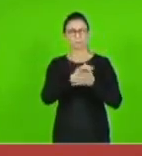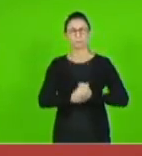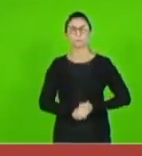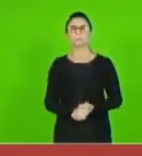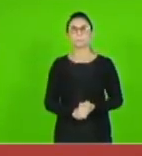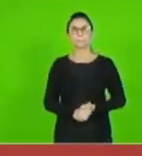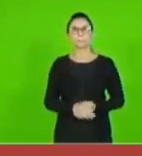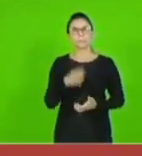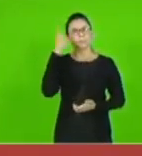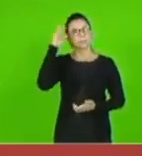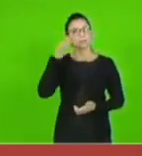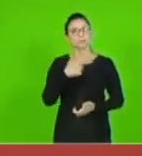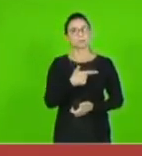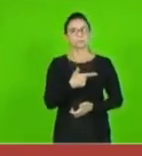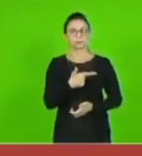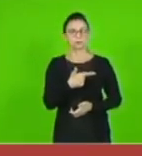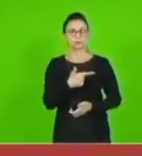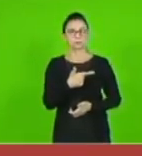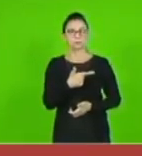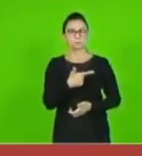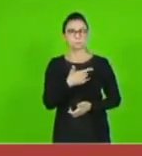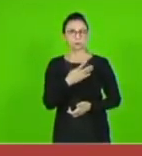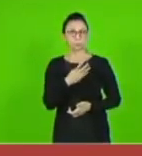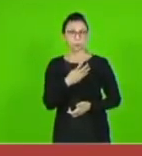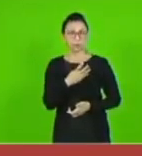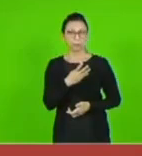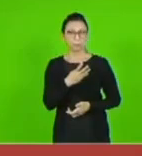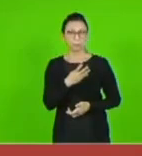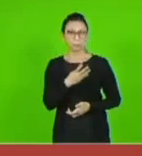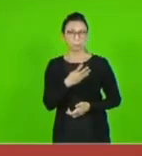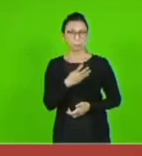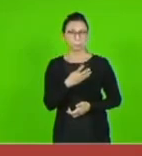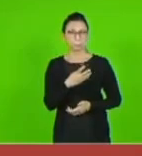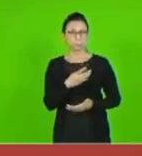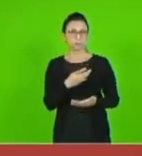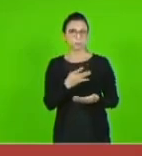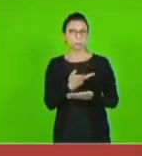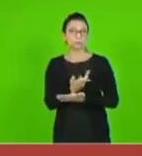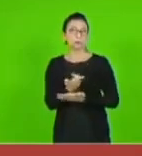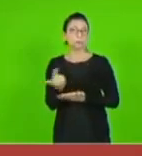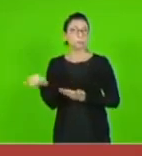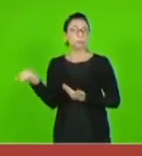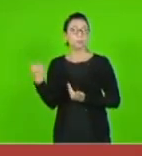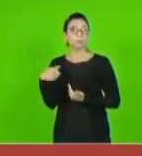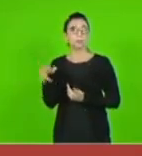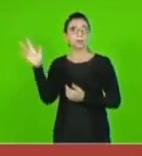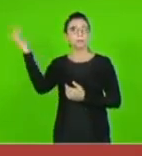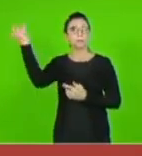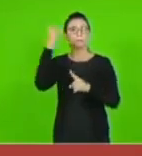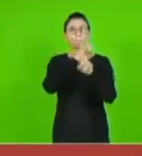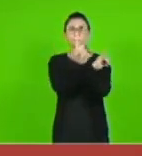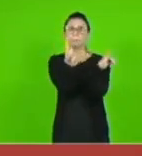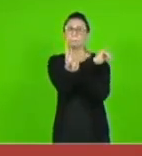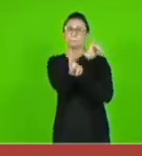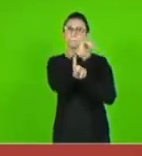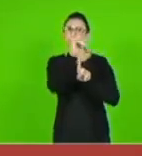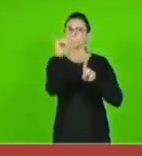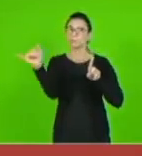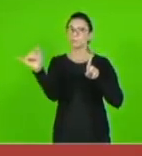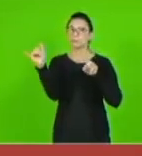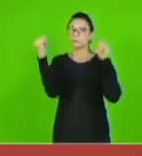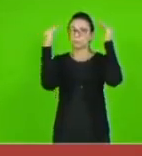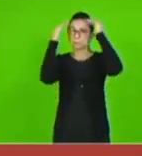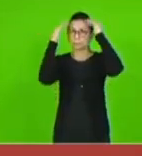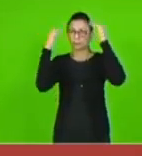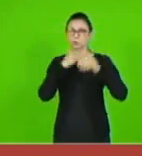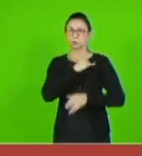prophetic. And everything that we saw in the 24th was things that the Lord